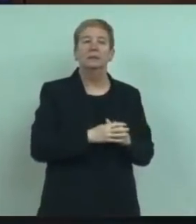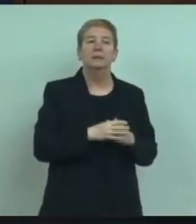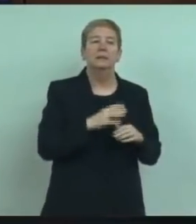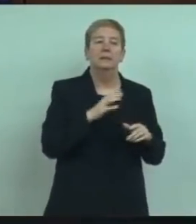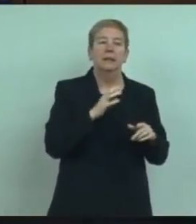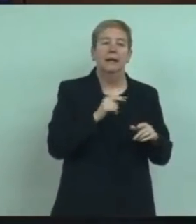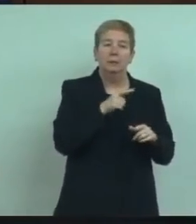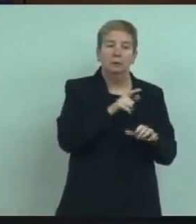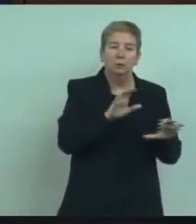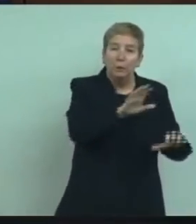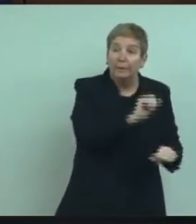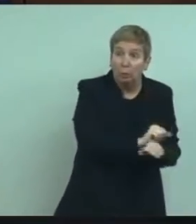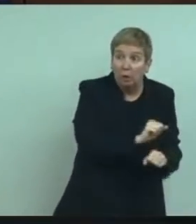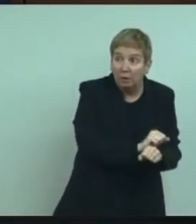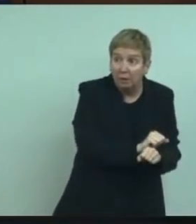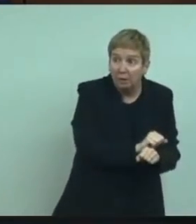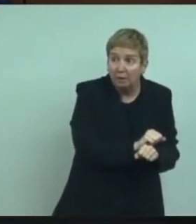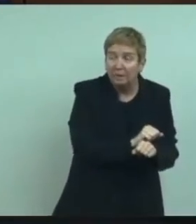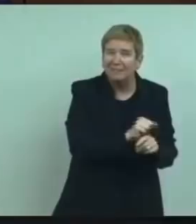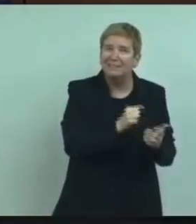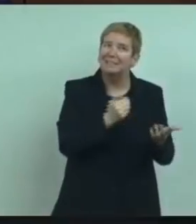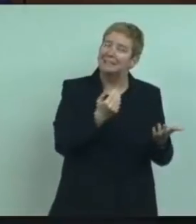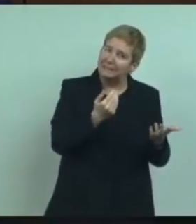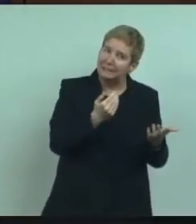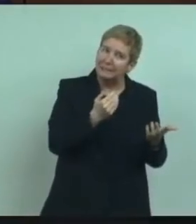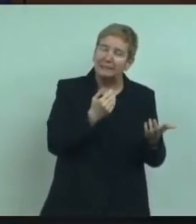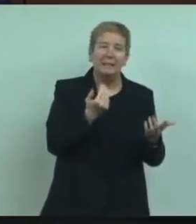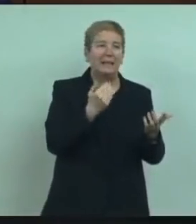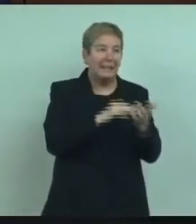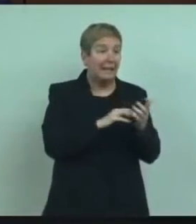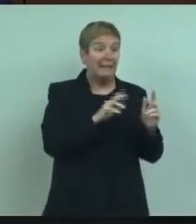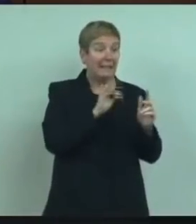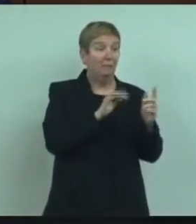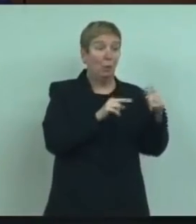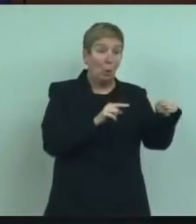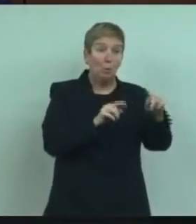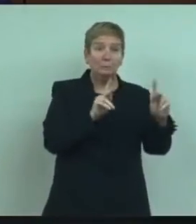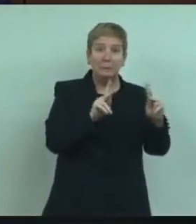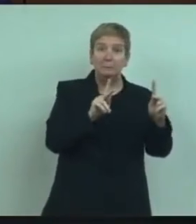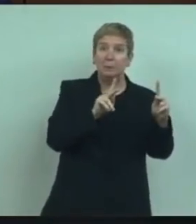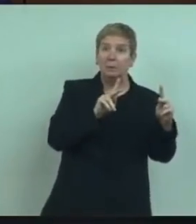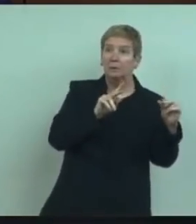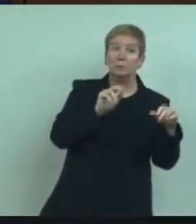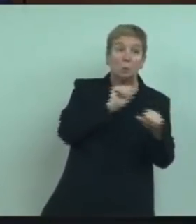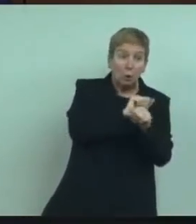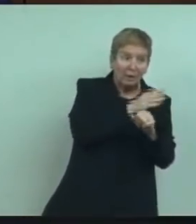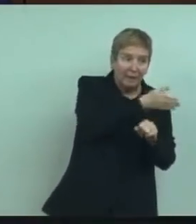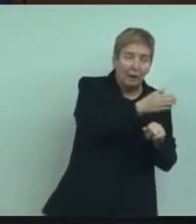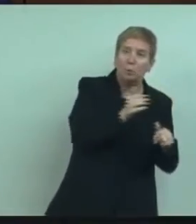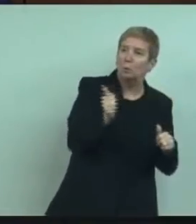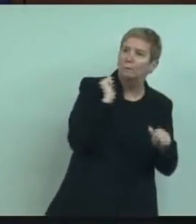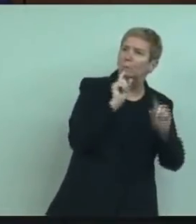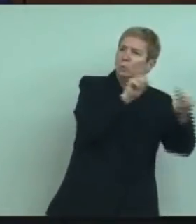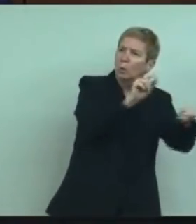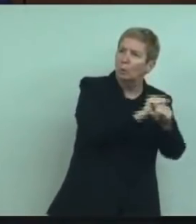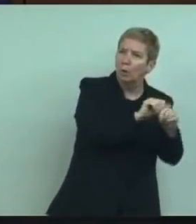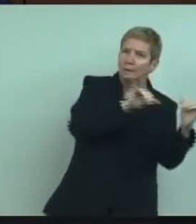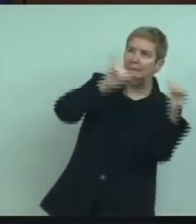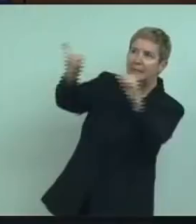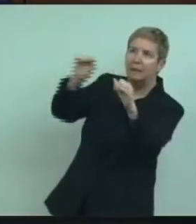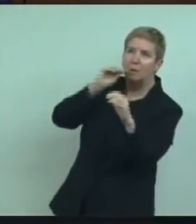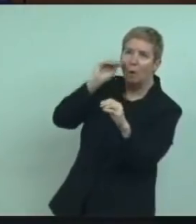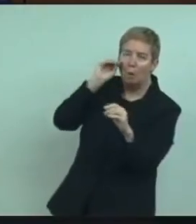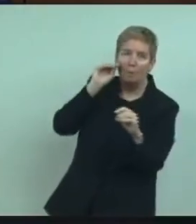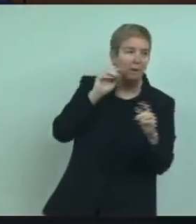to work, these individuals are even higher risk of incredible